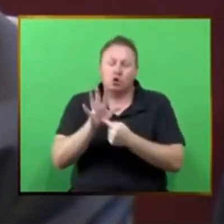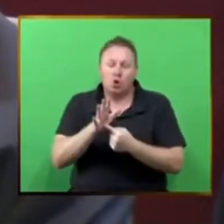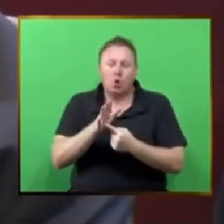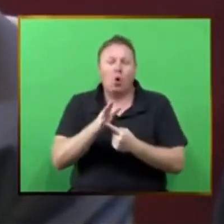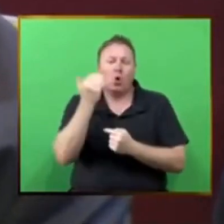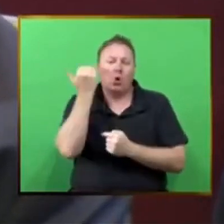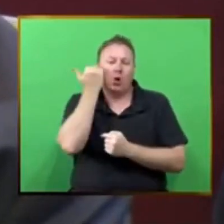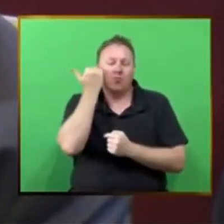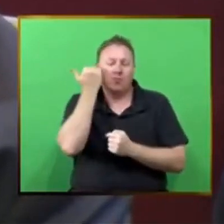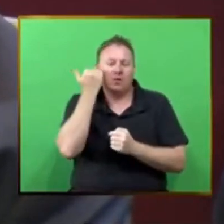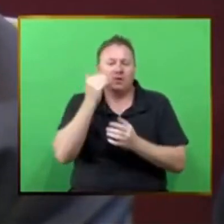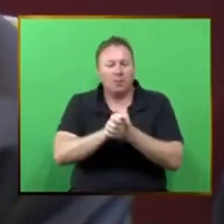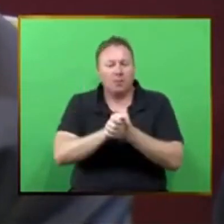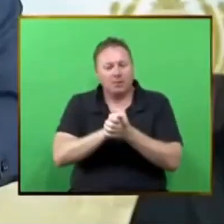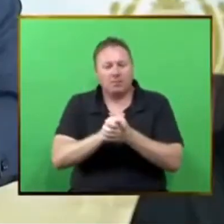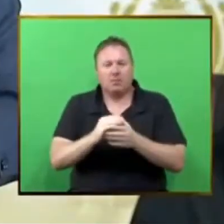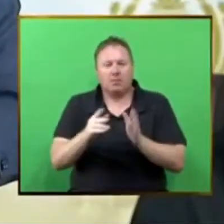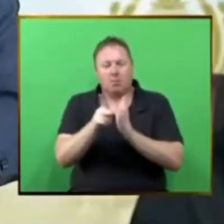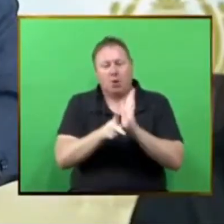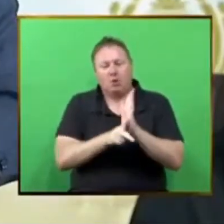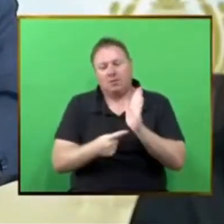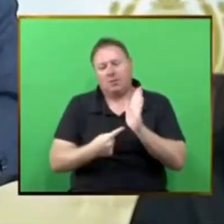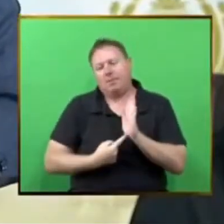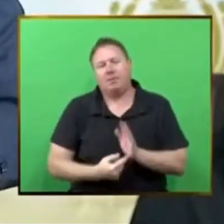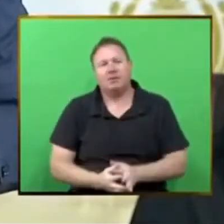to this policy.